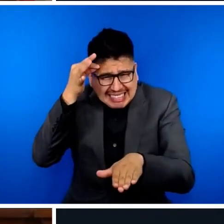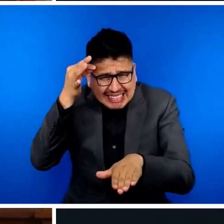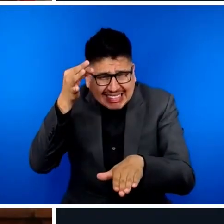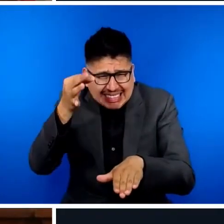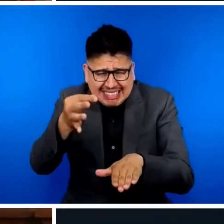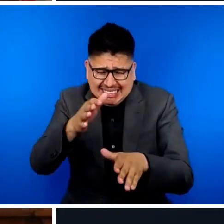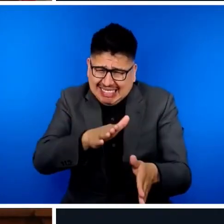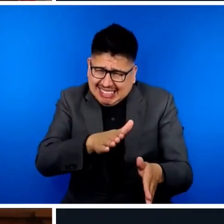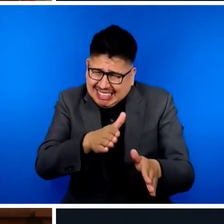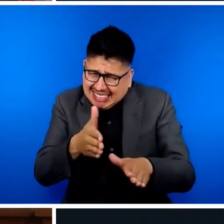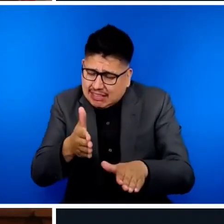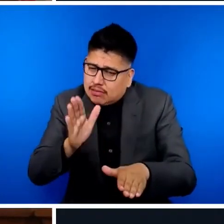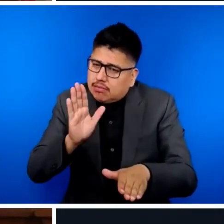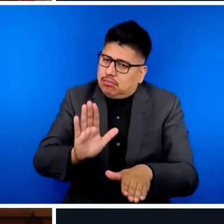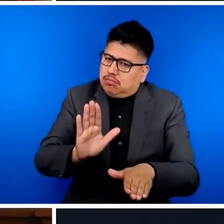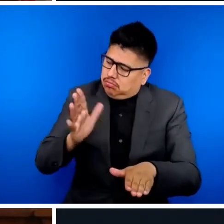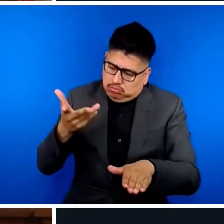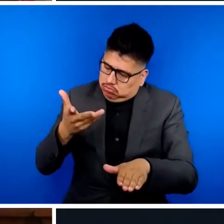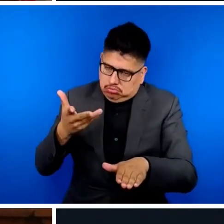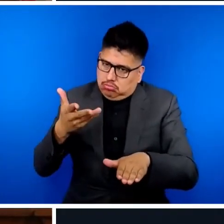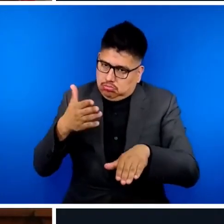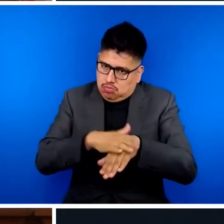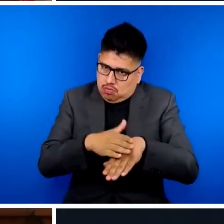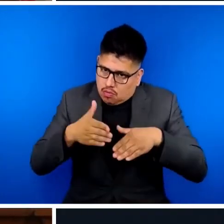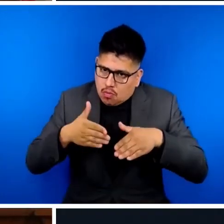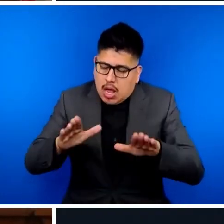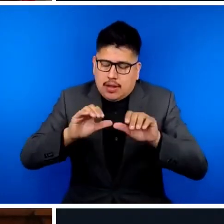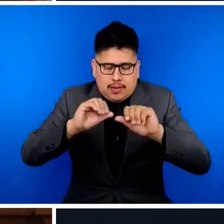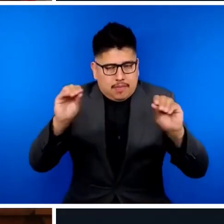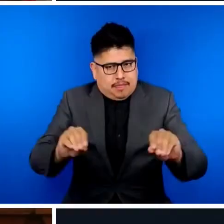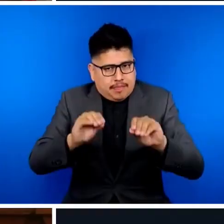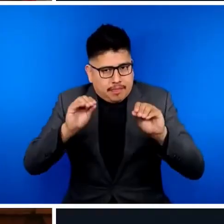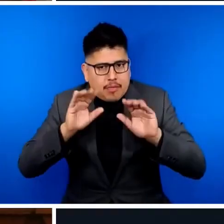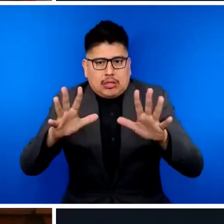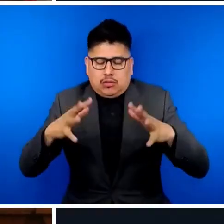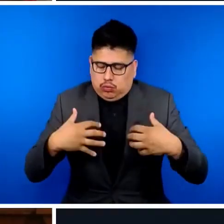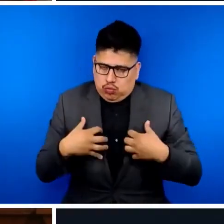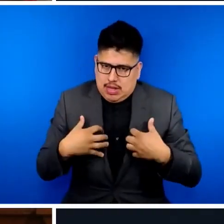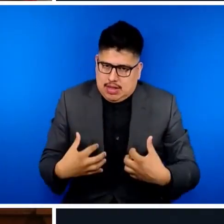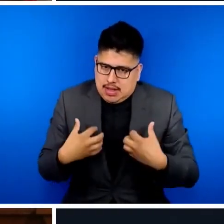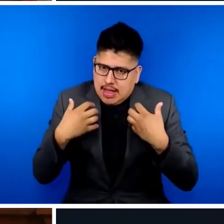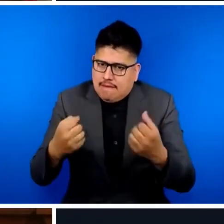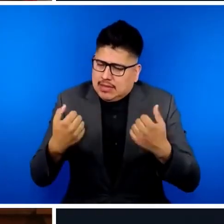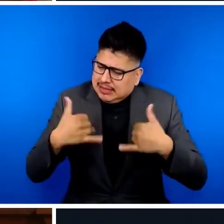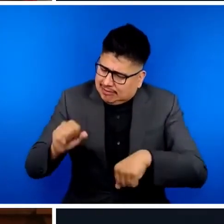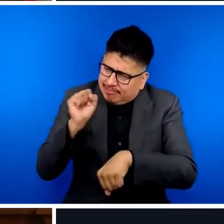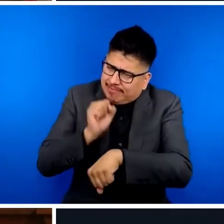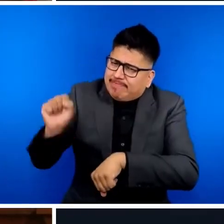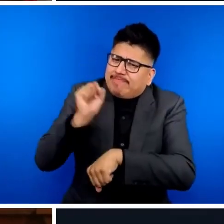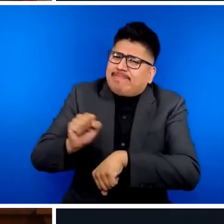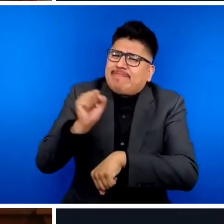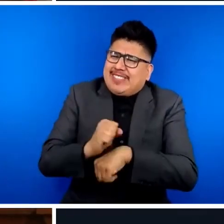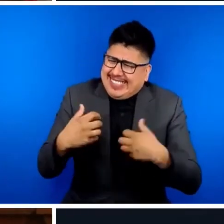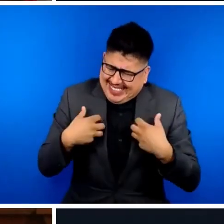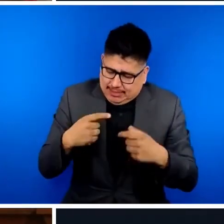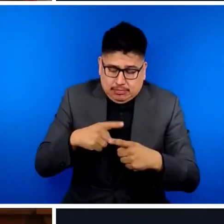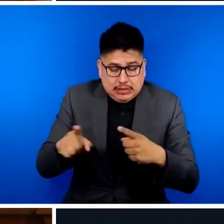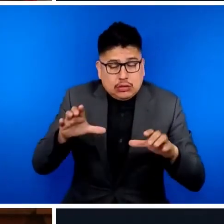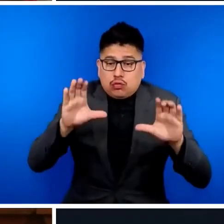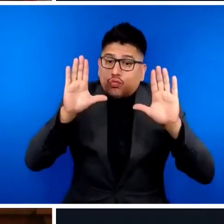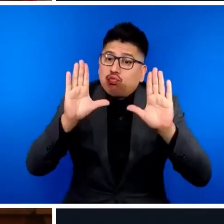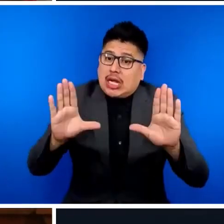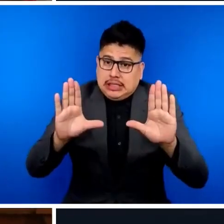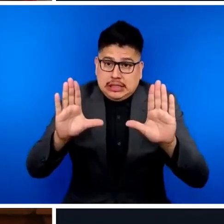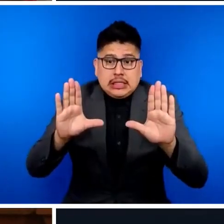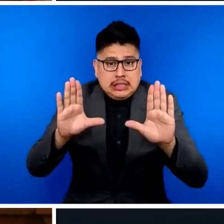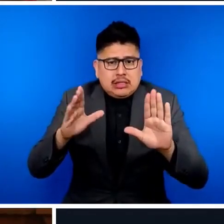a miraculous recovery. He's got a little work to do, but he's doing great. Nice to see you. He's a good-looking